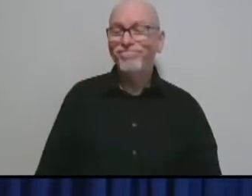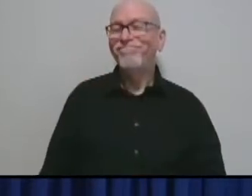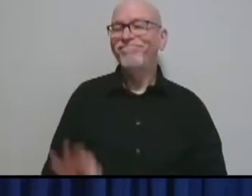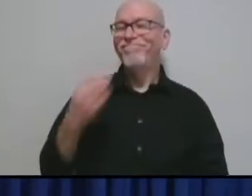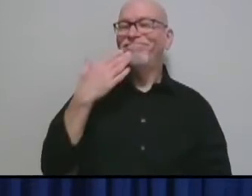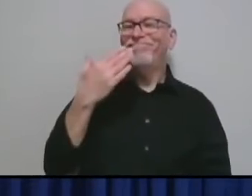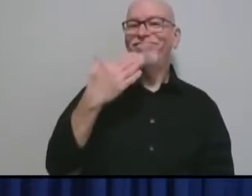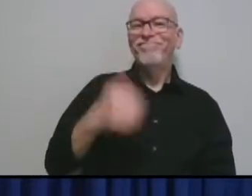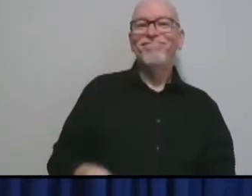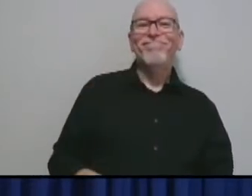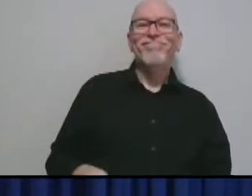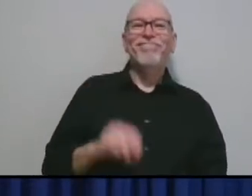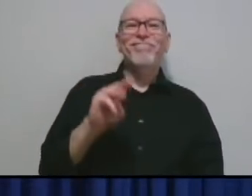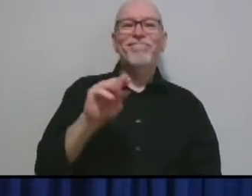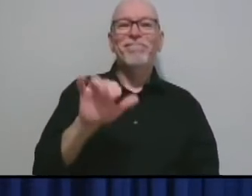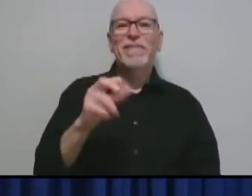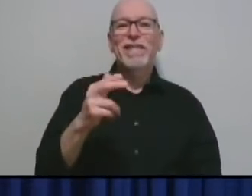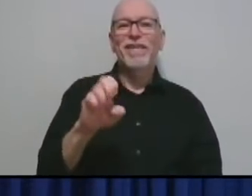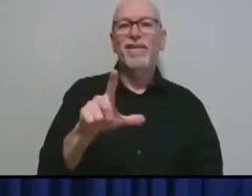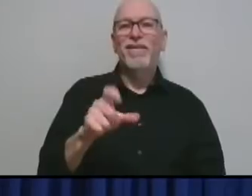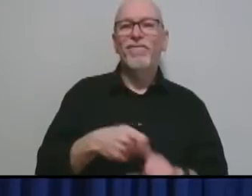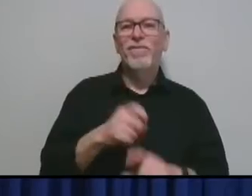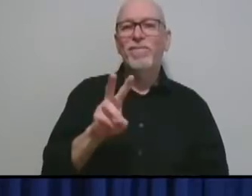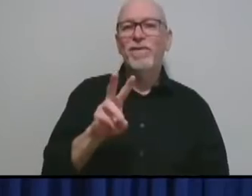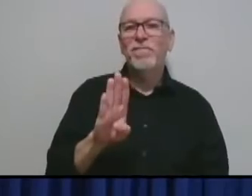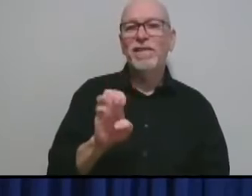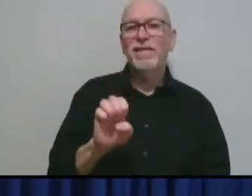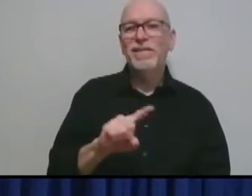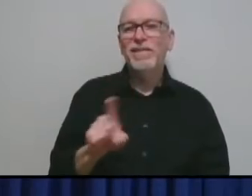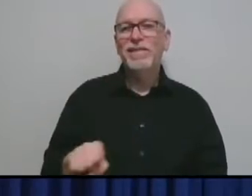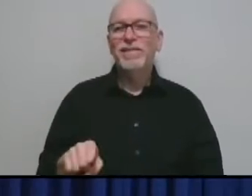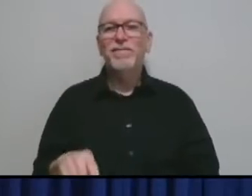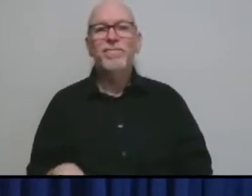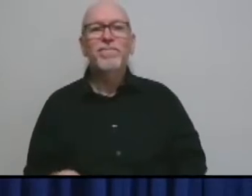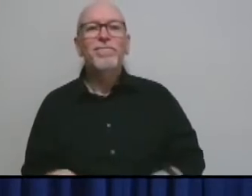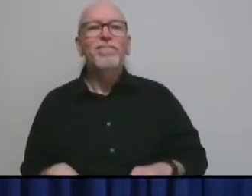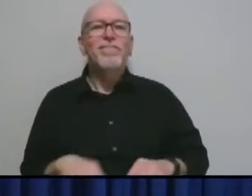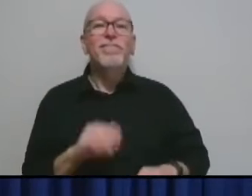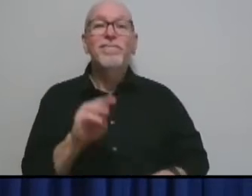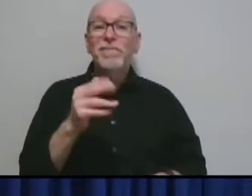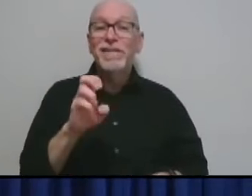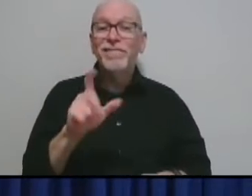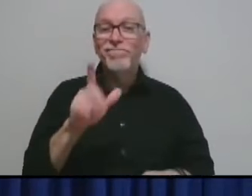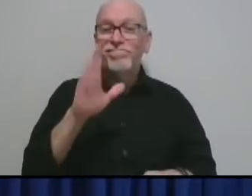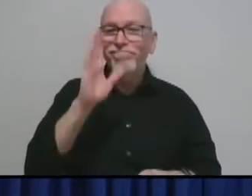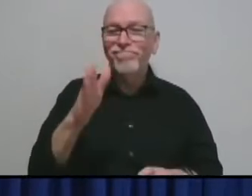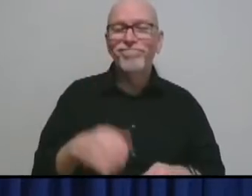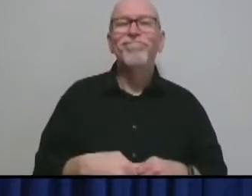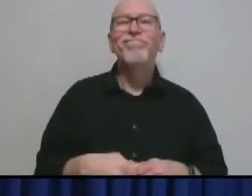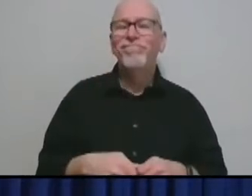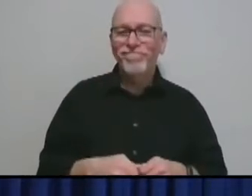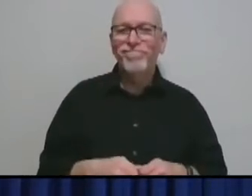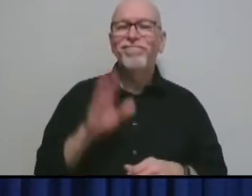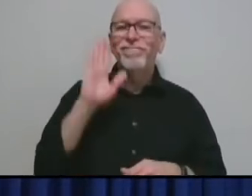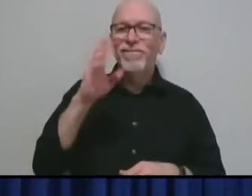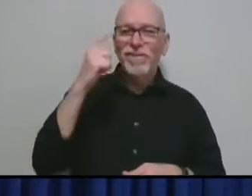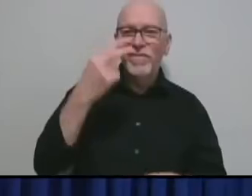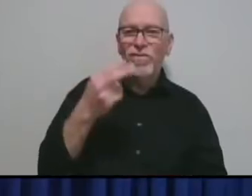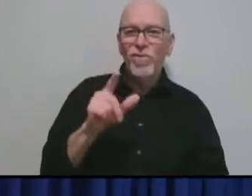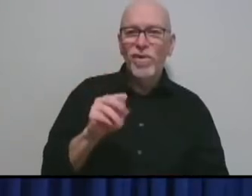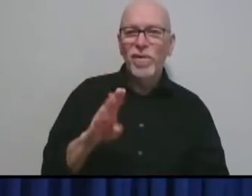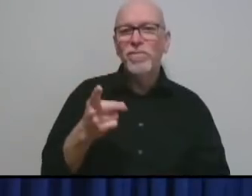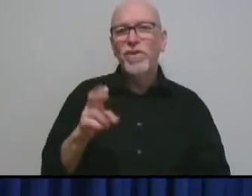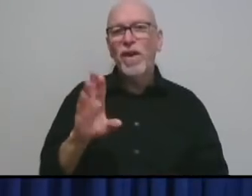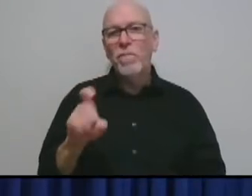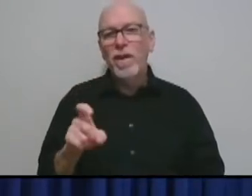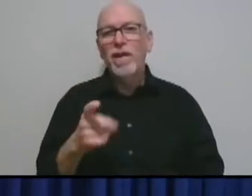next. Michael with WBEZ. Michael, good afternoon. Good afternoon. Good afternoon, Governor Holcomb, Dr. Box, and